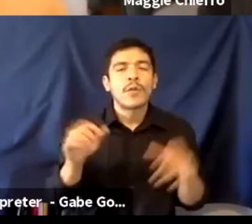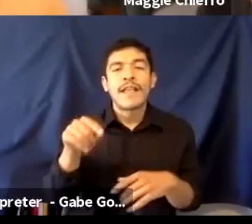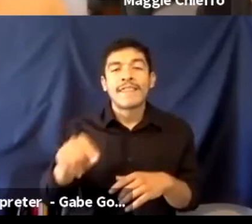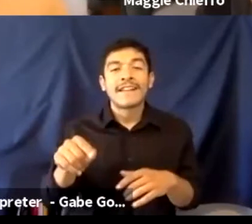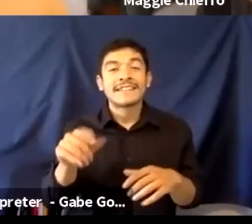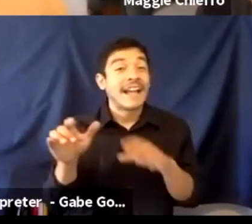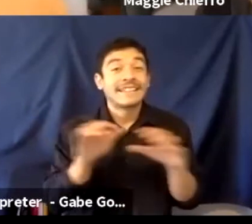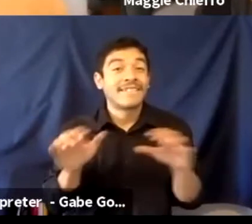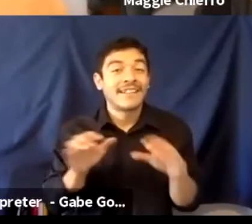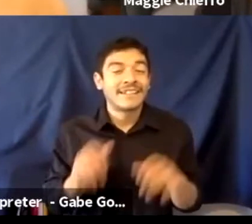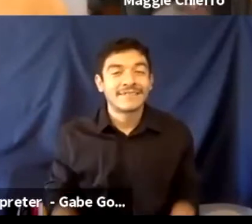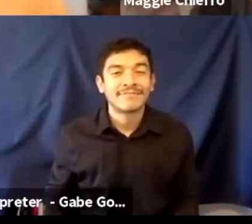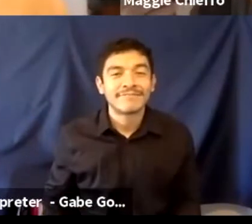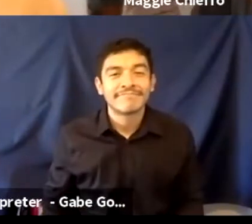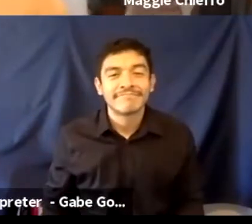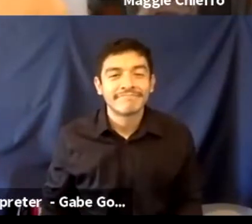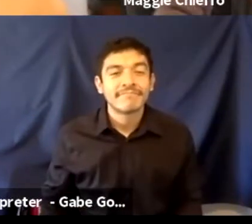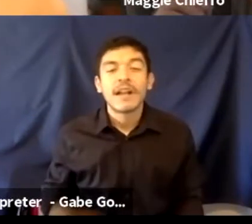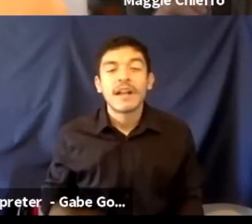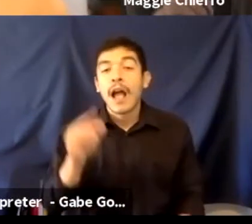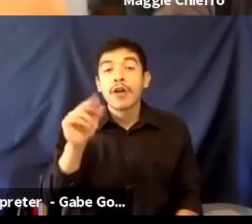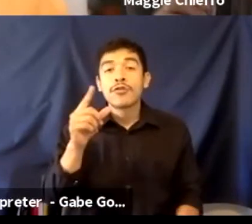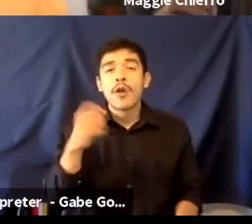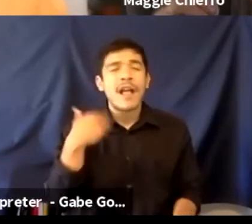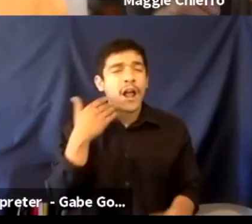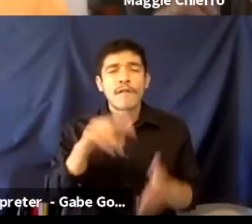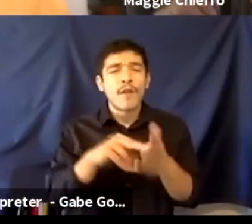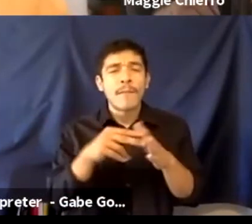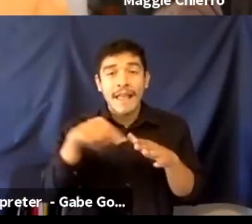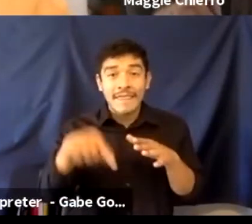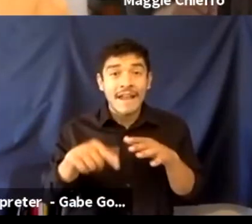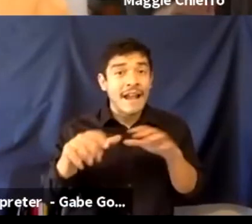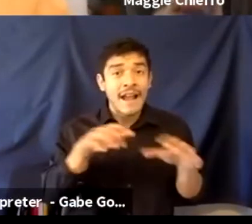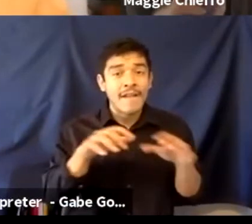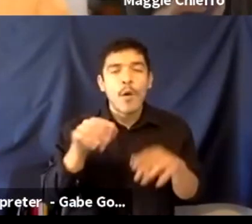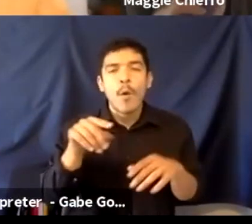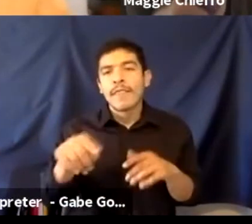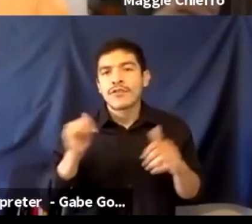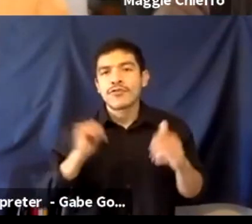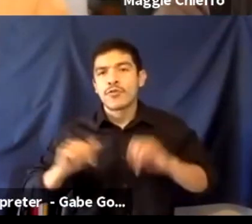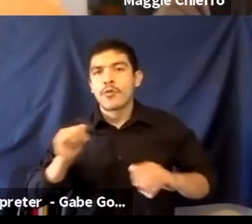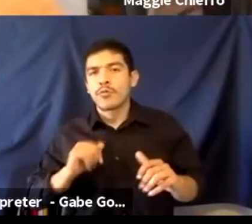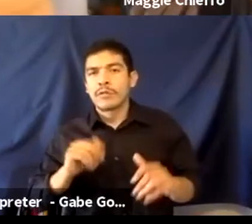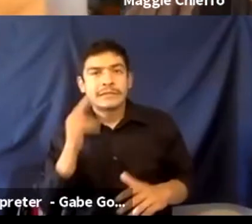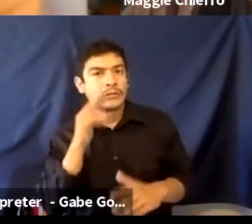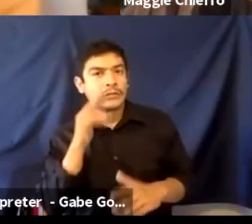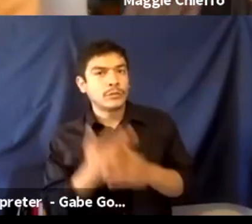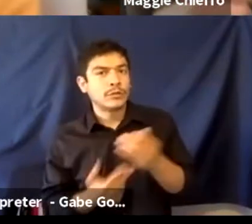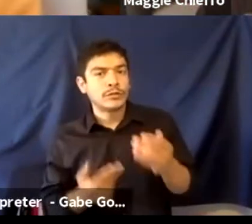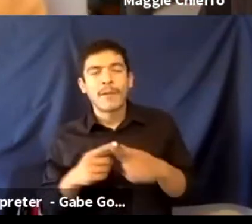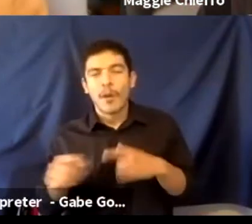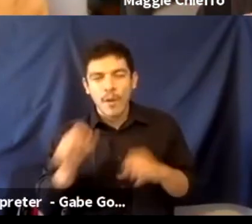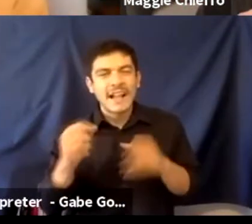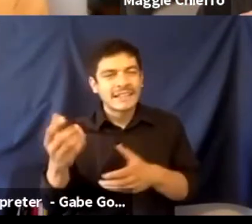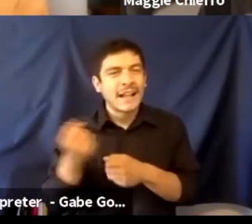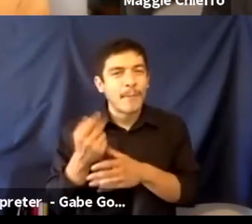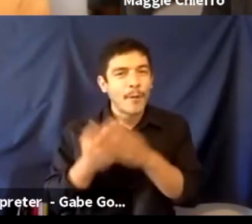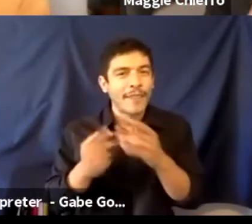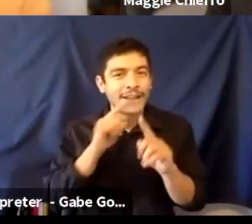activity? And although, George, I'm not sure if you meant this activity or a favorite part of doing the show. So maybe we'll take both answers.